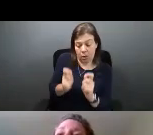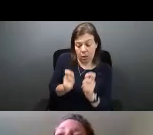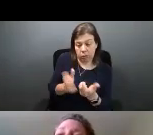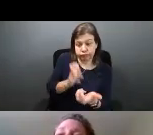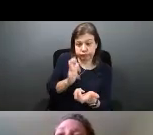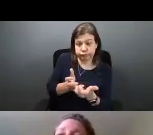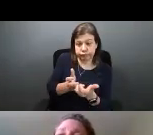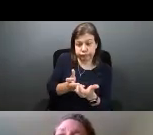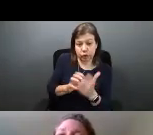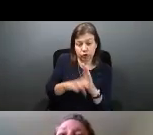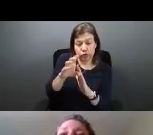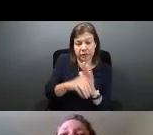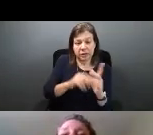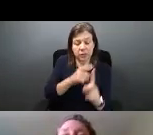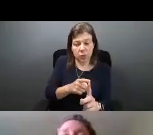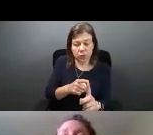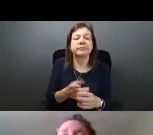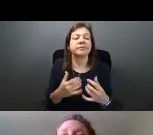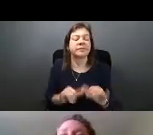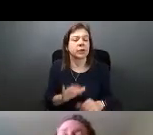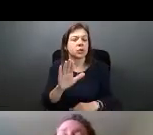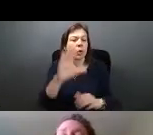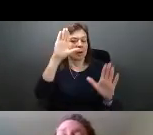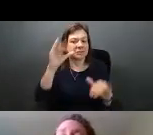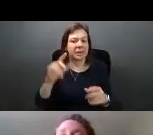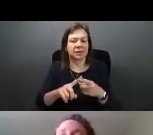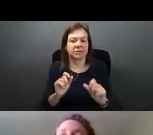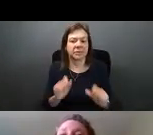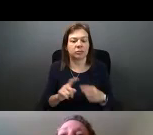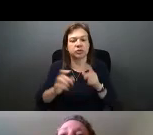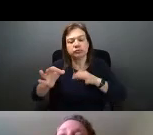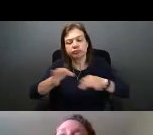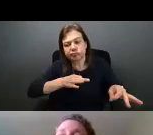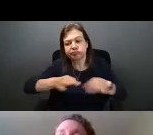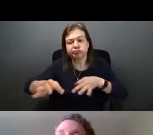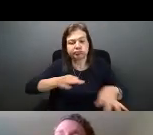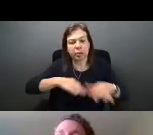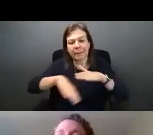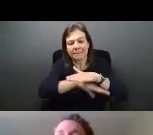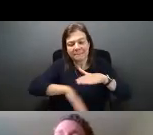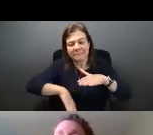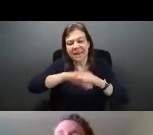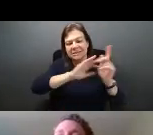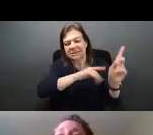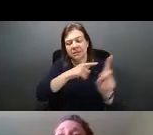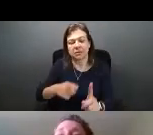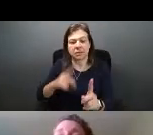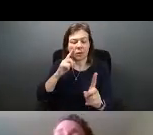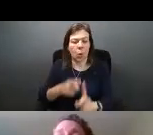specific curriculum goals, you're expected to be able to describe basic objectives and